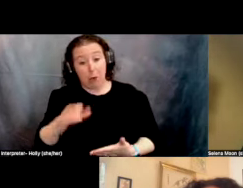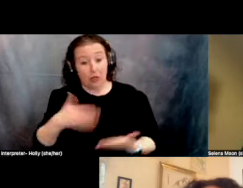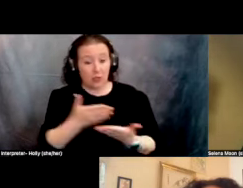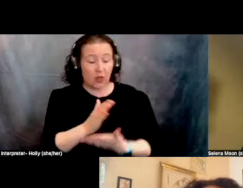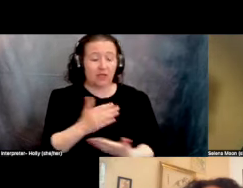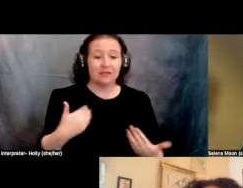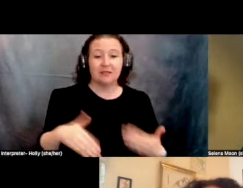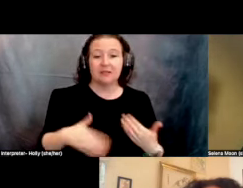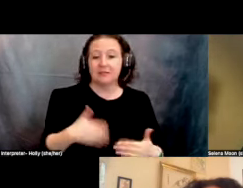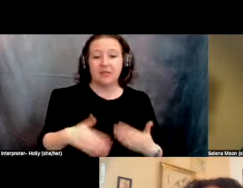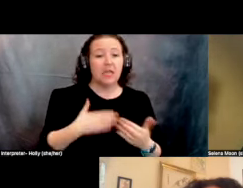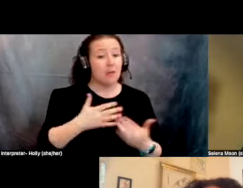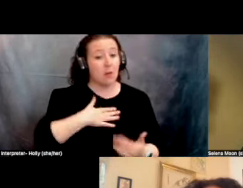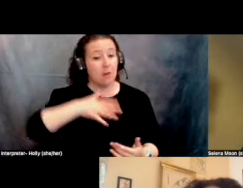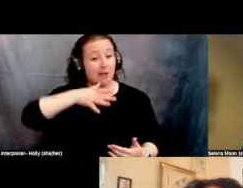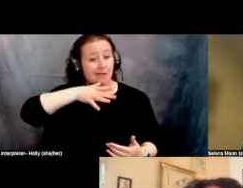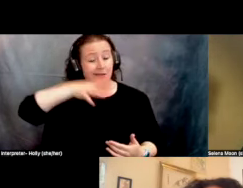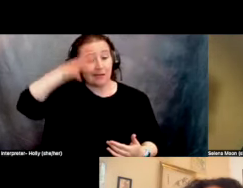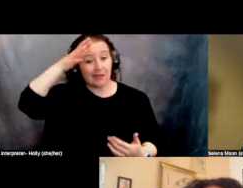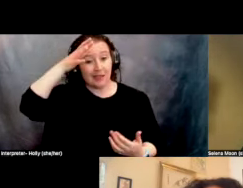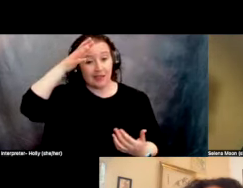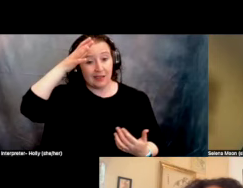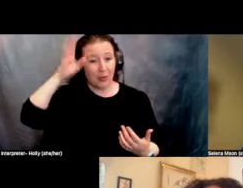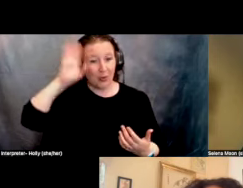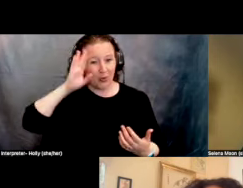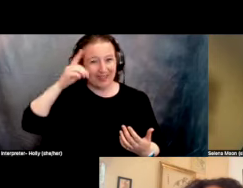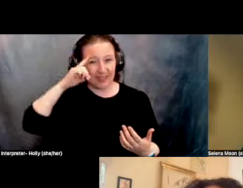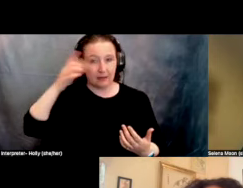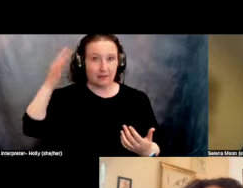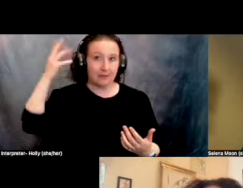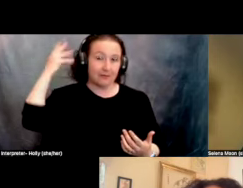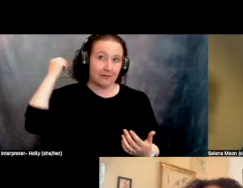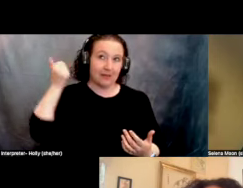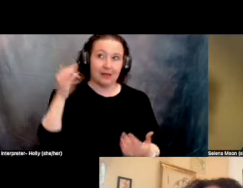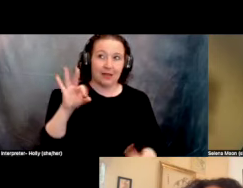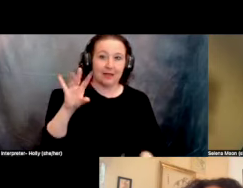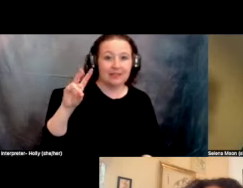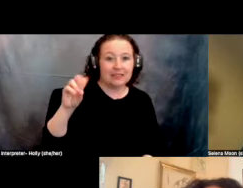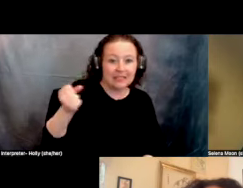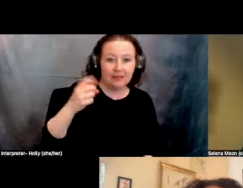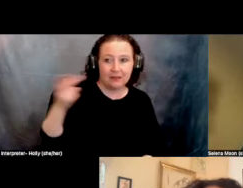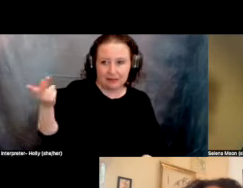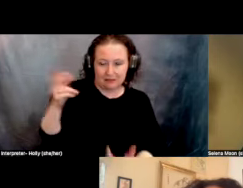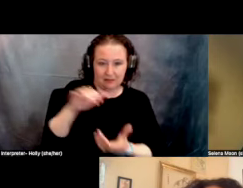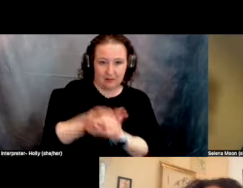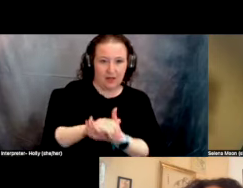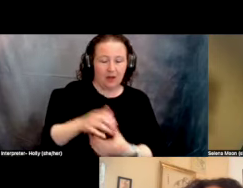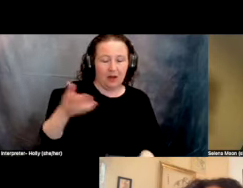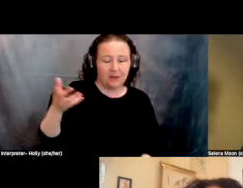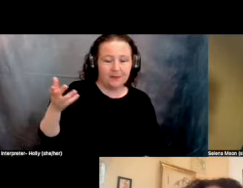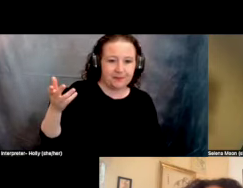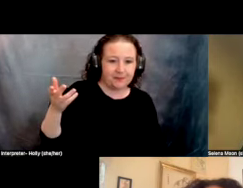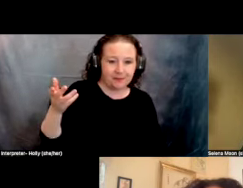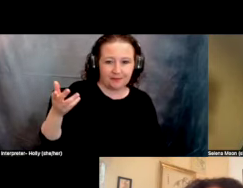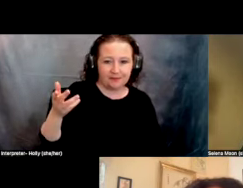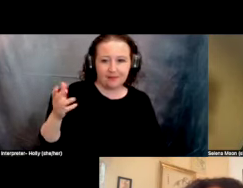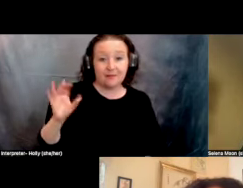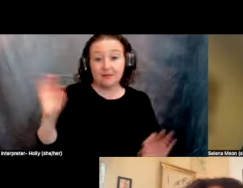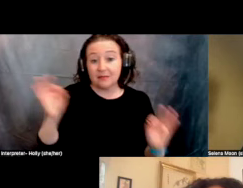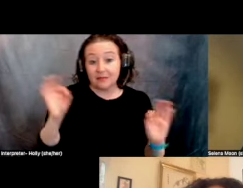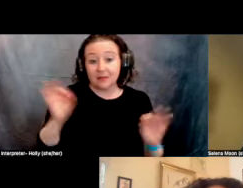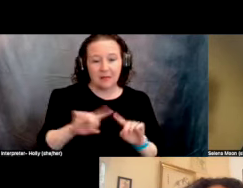my father and my mother, you know, you would think back in like, you know, the 1970s when they got married, that, you know, this wouldn't be a thing. But I just